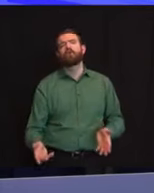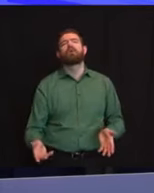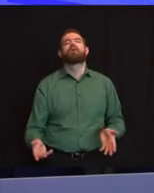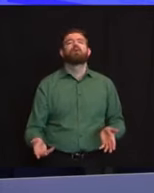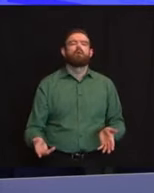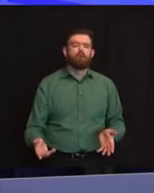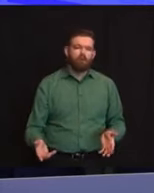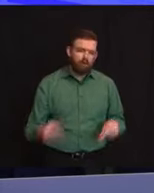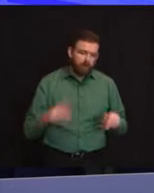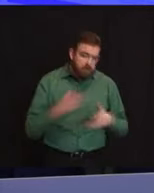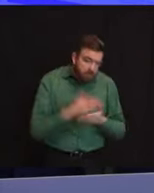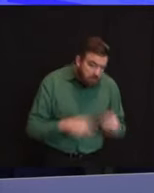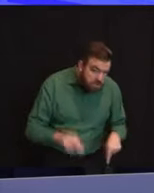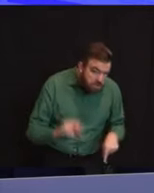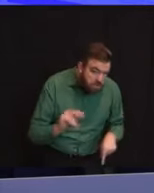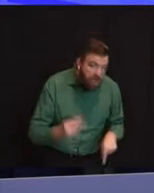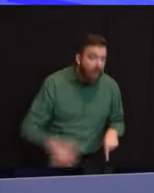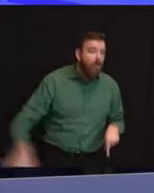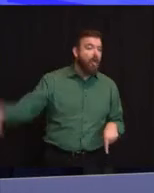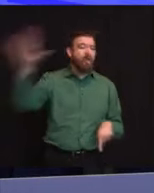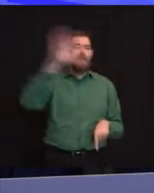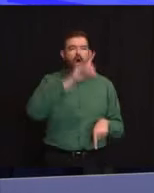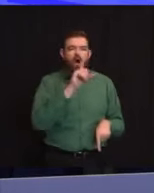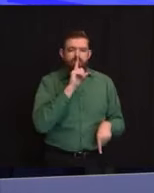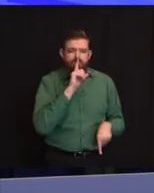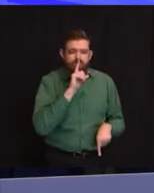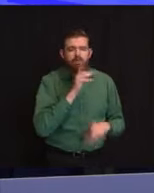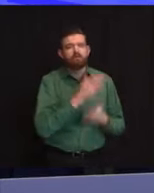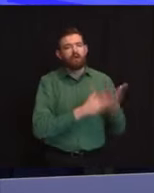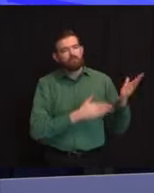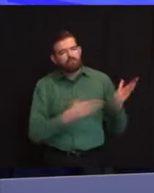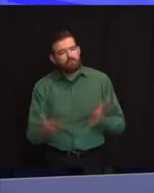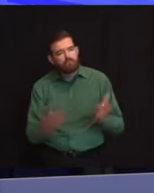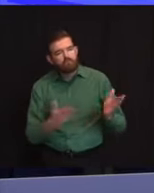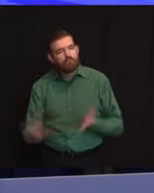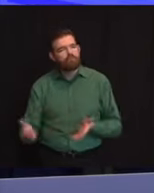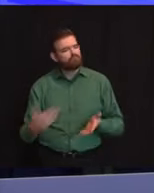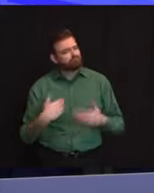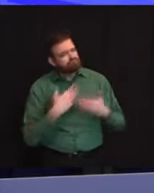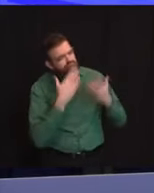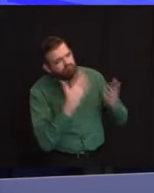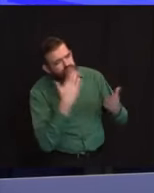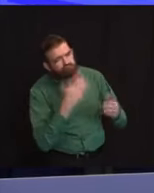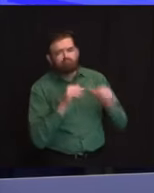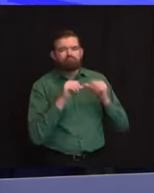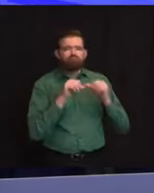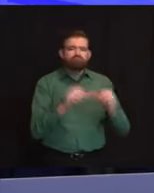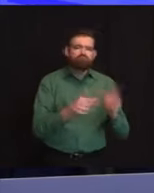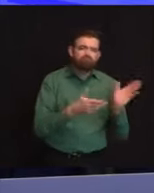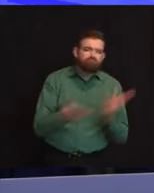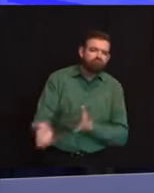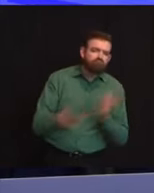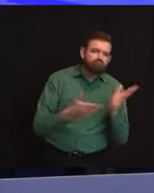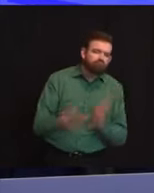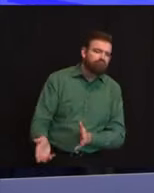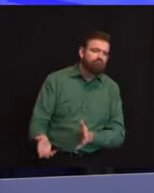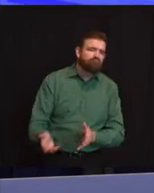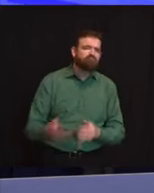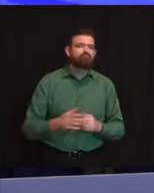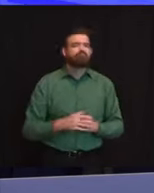it, that we appreciate it, and it still is an ongoing process. I think Pete Gaynor responded that there's been